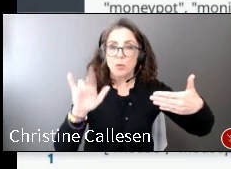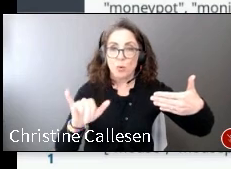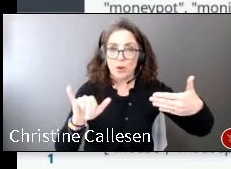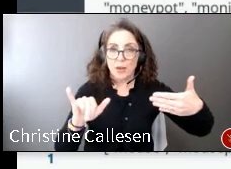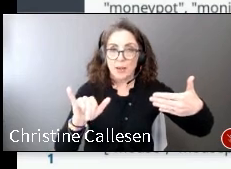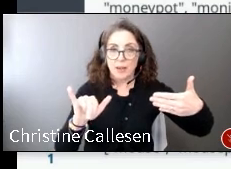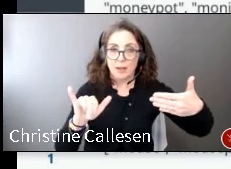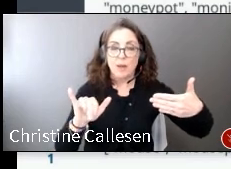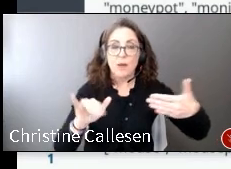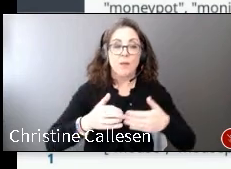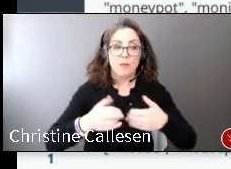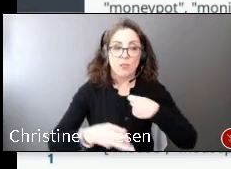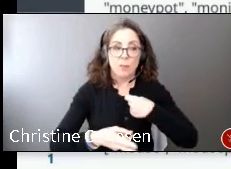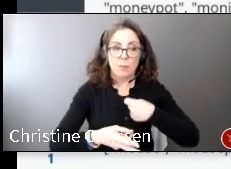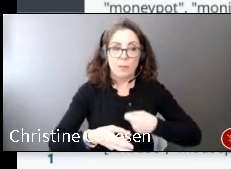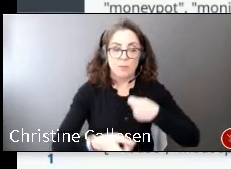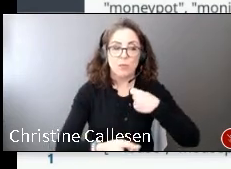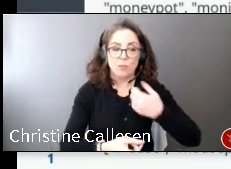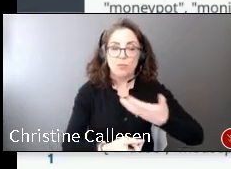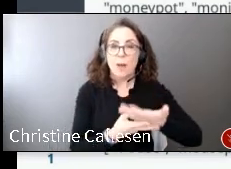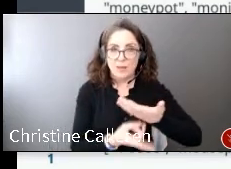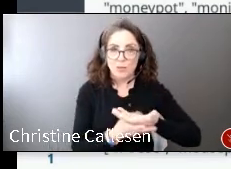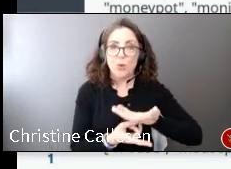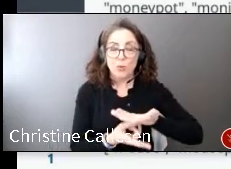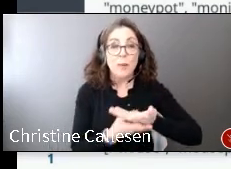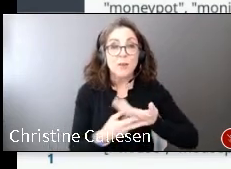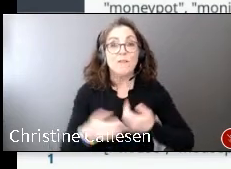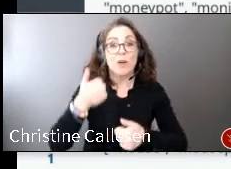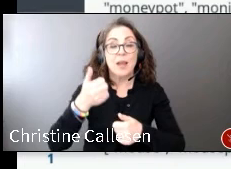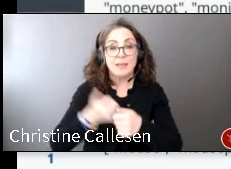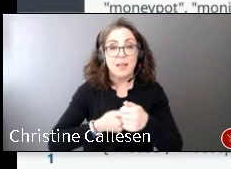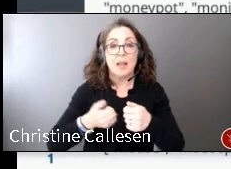where each string is in lowercase.